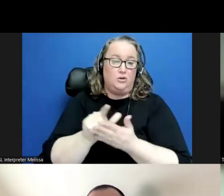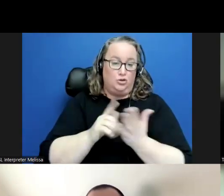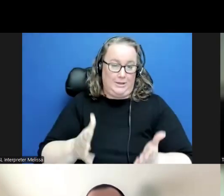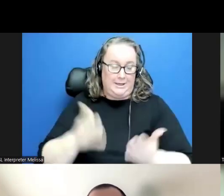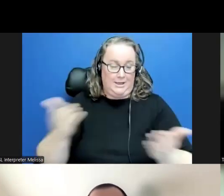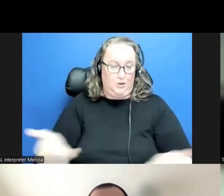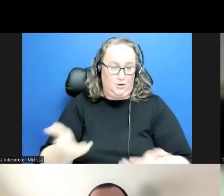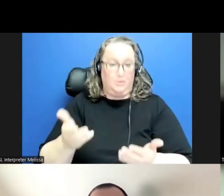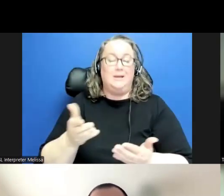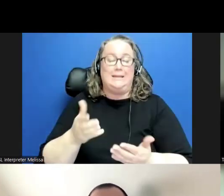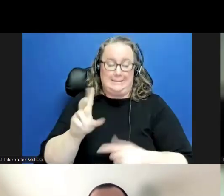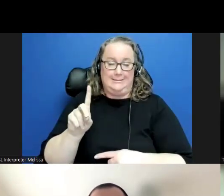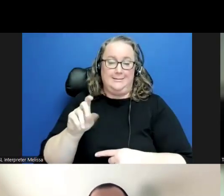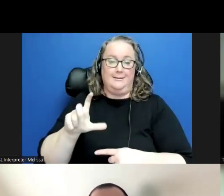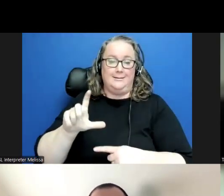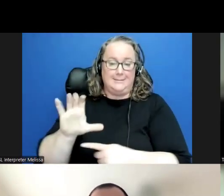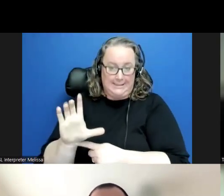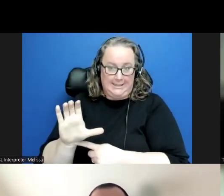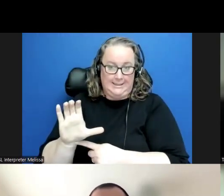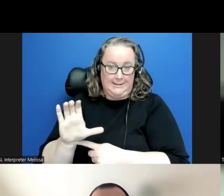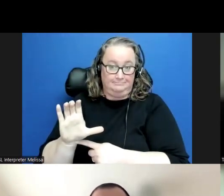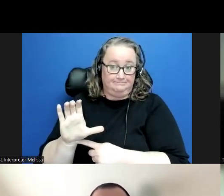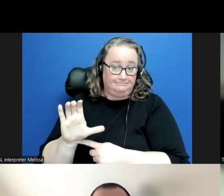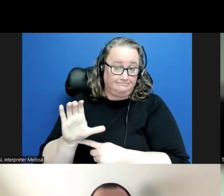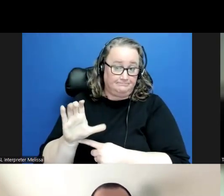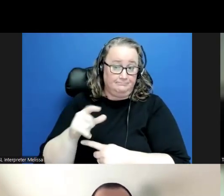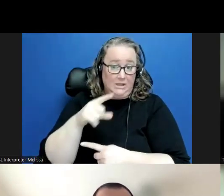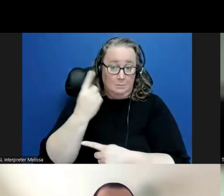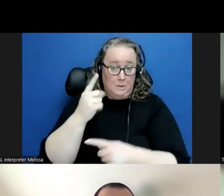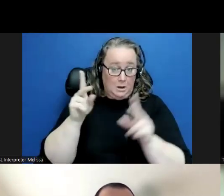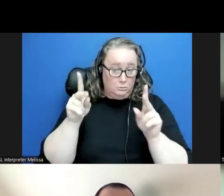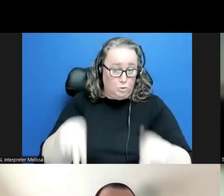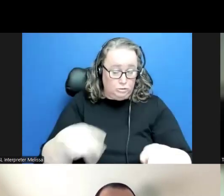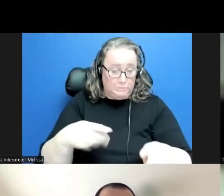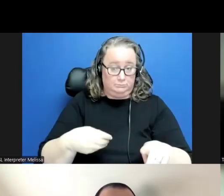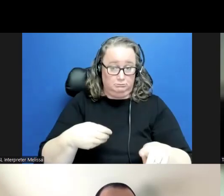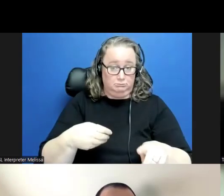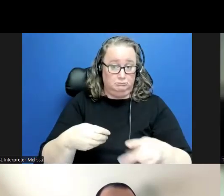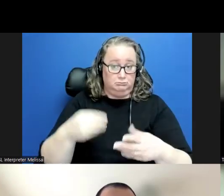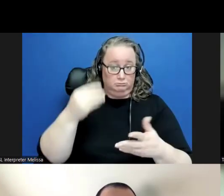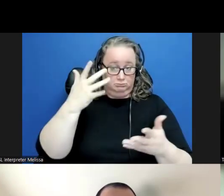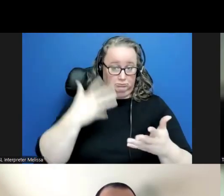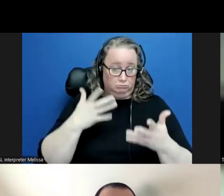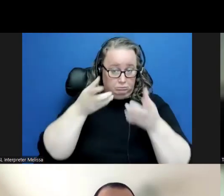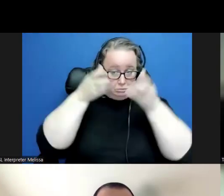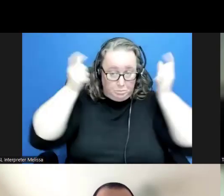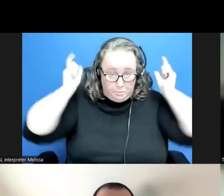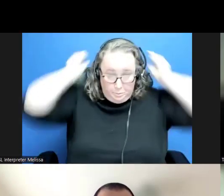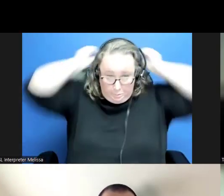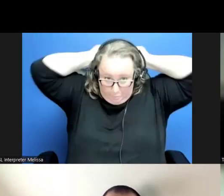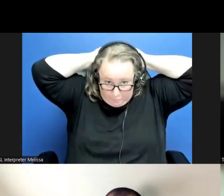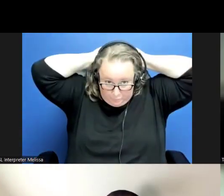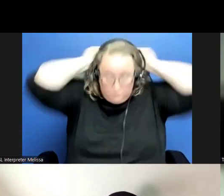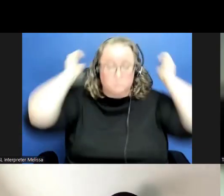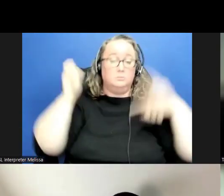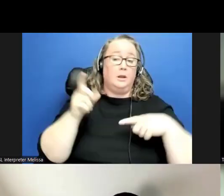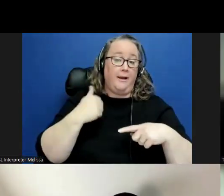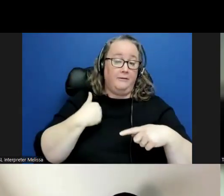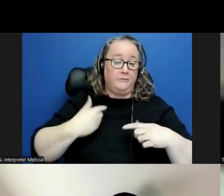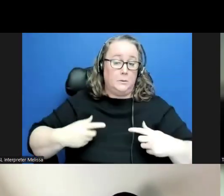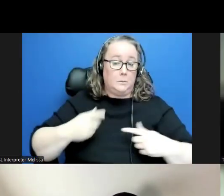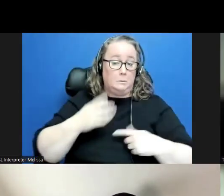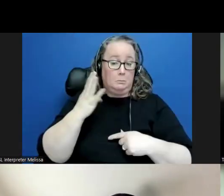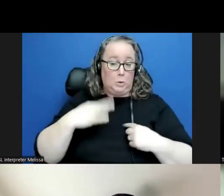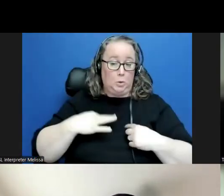at the Disability Law Center. I am a Black person with dark hair pulled back in a ponytail, and I am wearing a